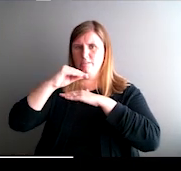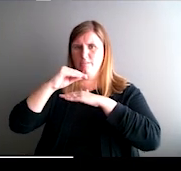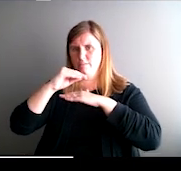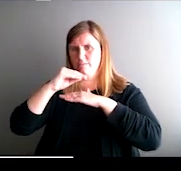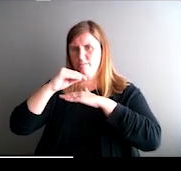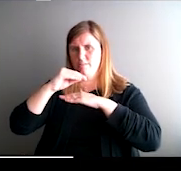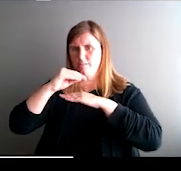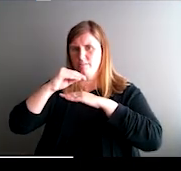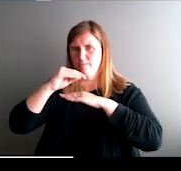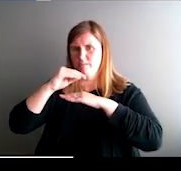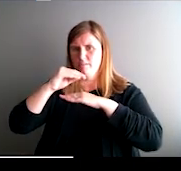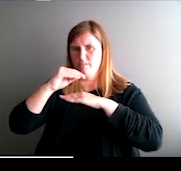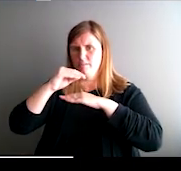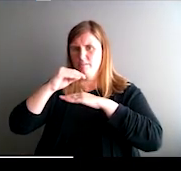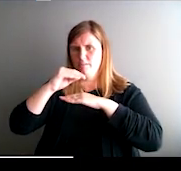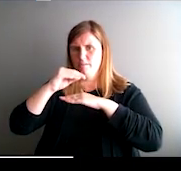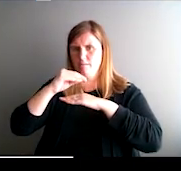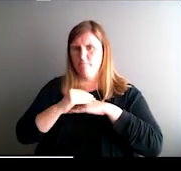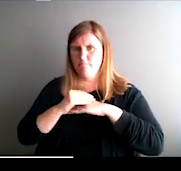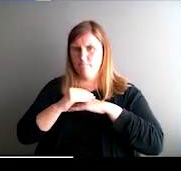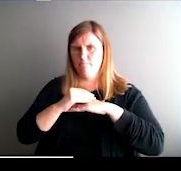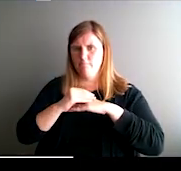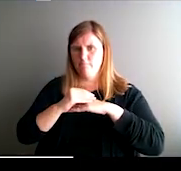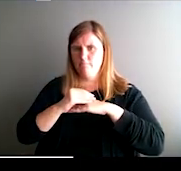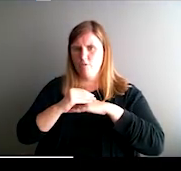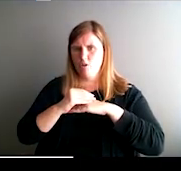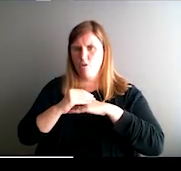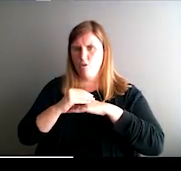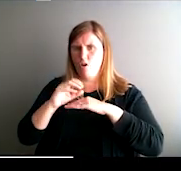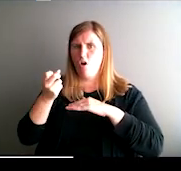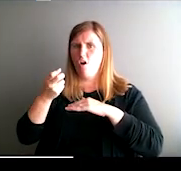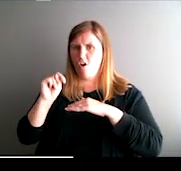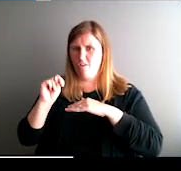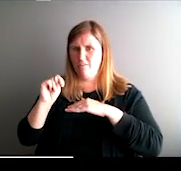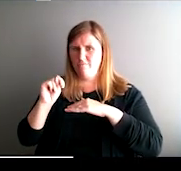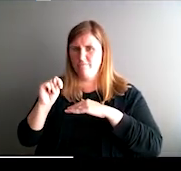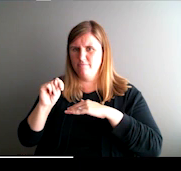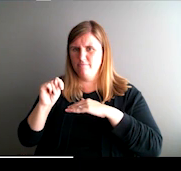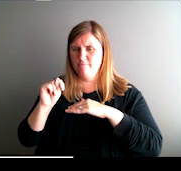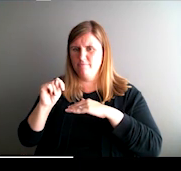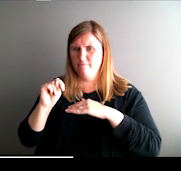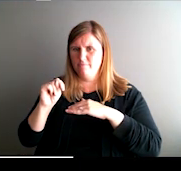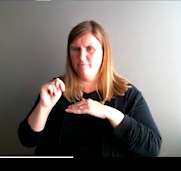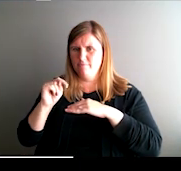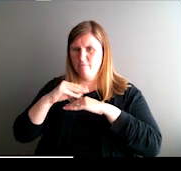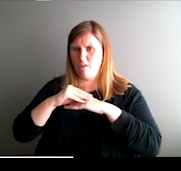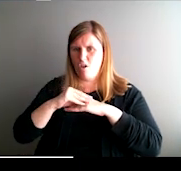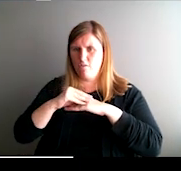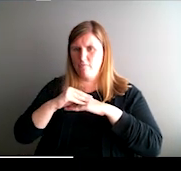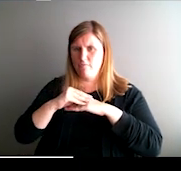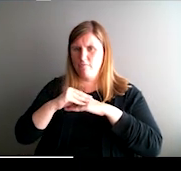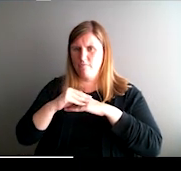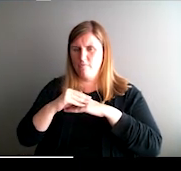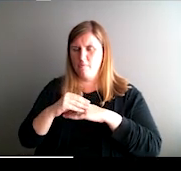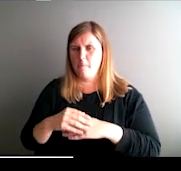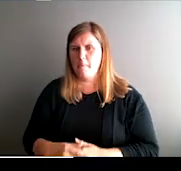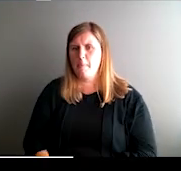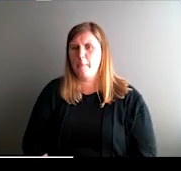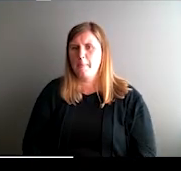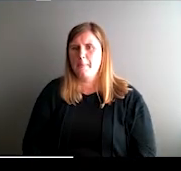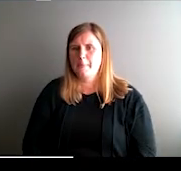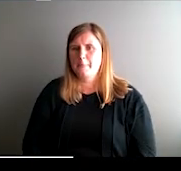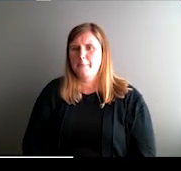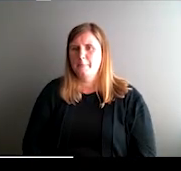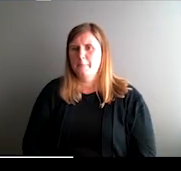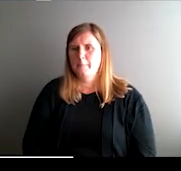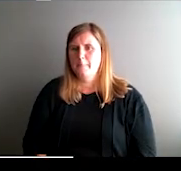the notebook, but the second that pen is on the notebook, it's on the notebook. Once it's touching, it's on. Anything from just